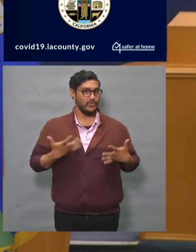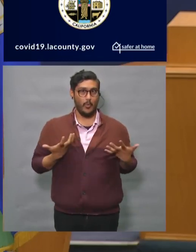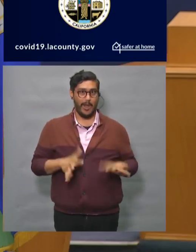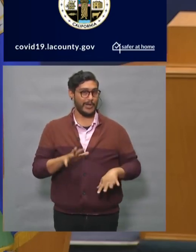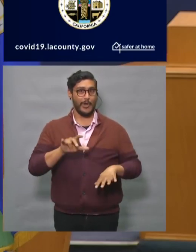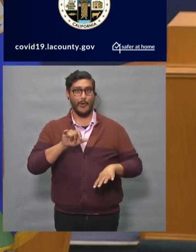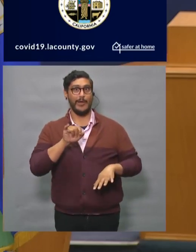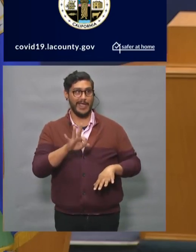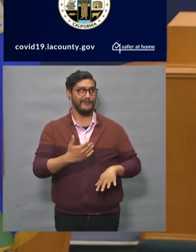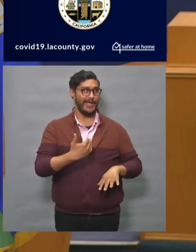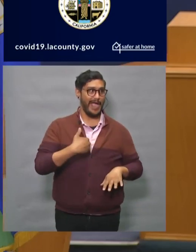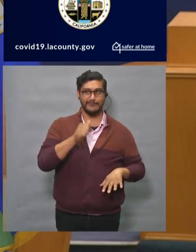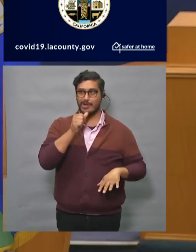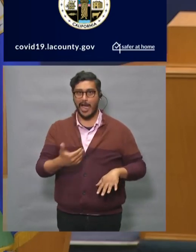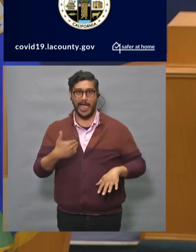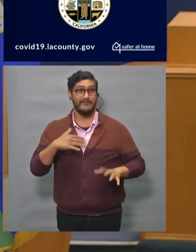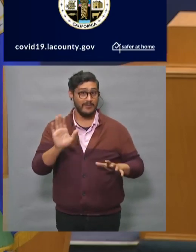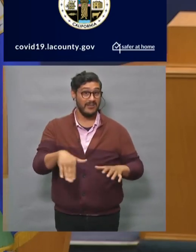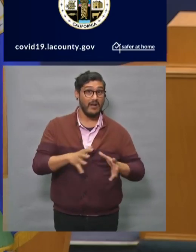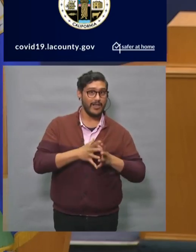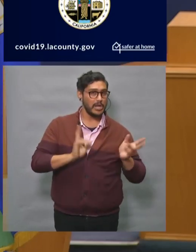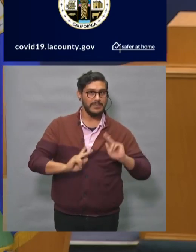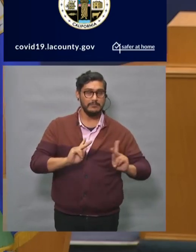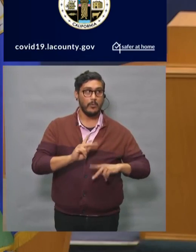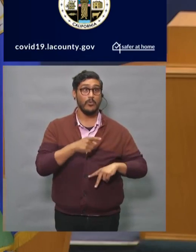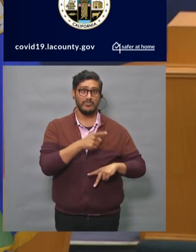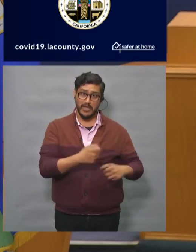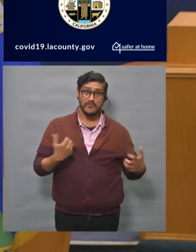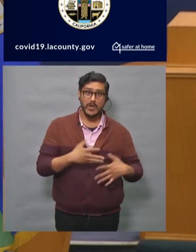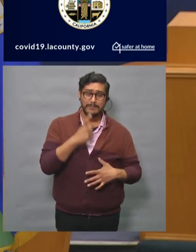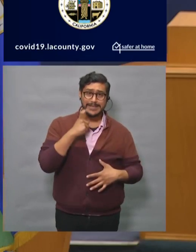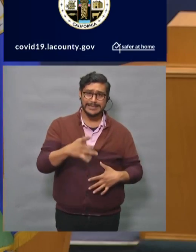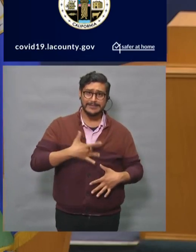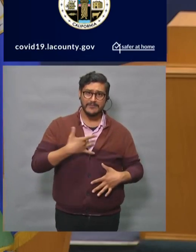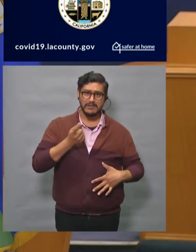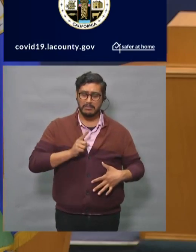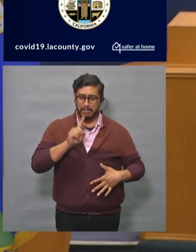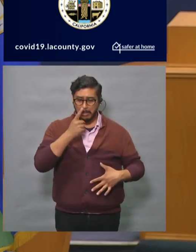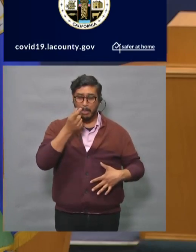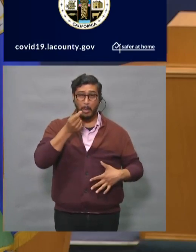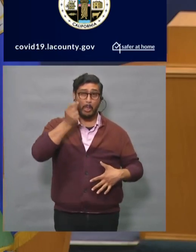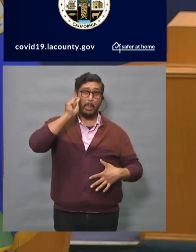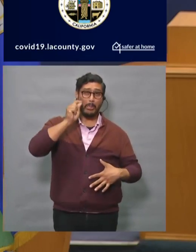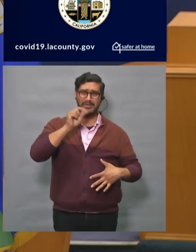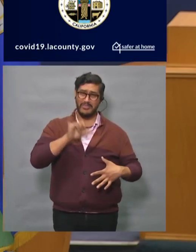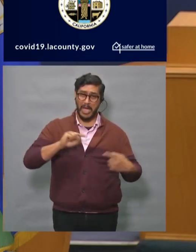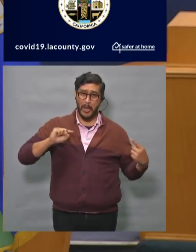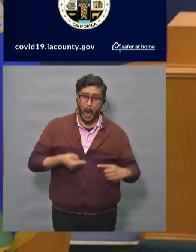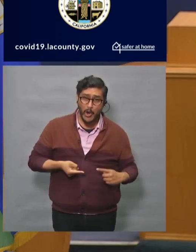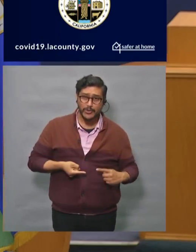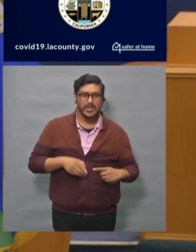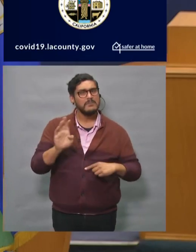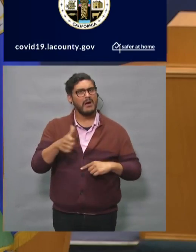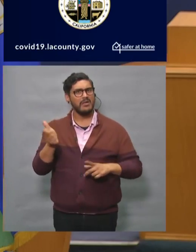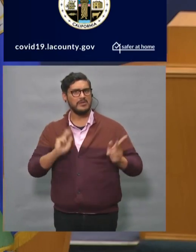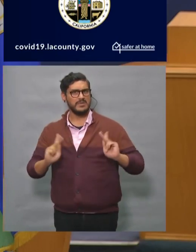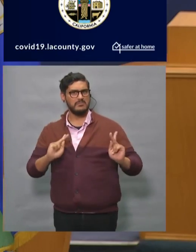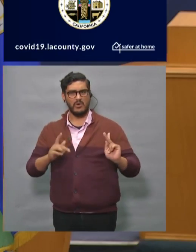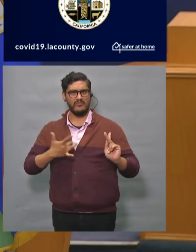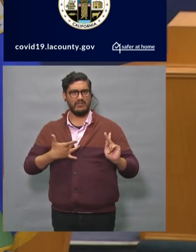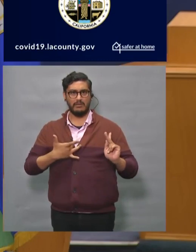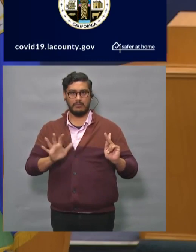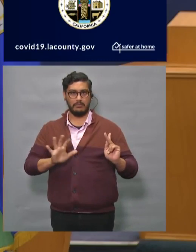We've heard people who they're scared, they think the test hurts. And we've heard other people say that they don't trust that the test results are going